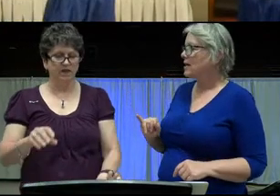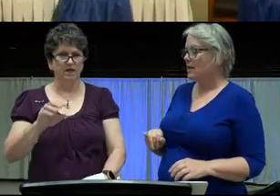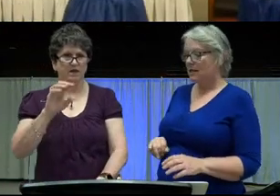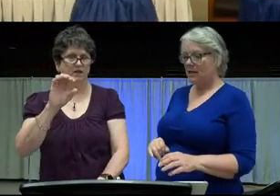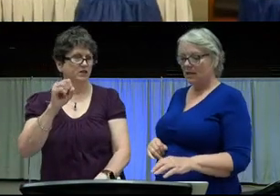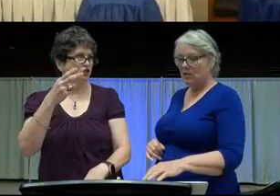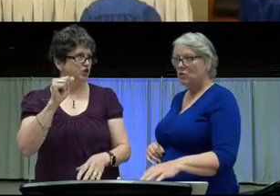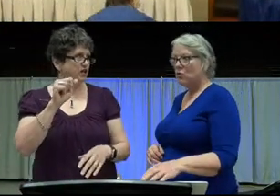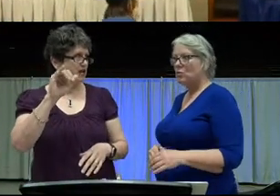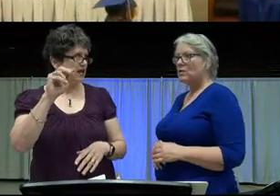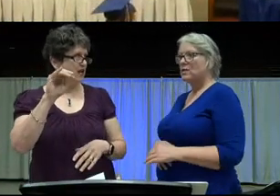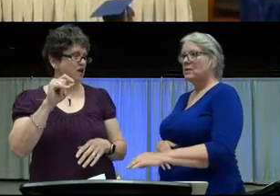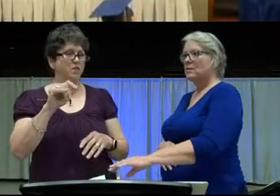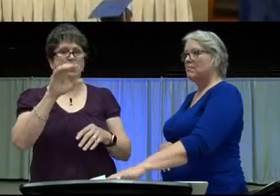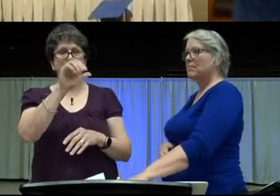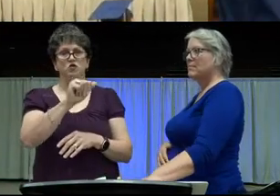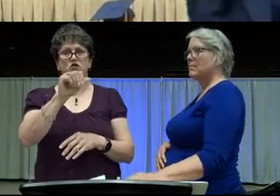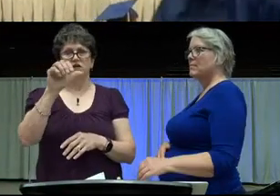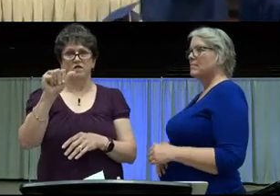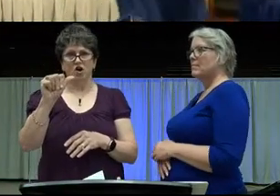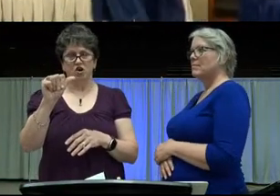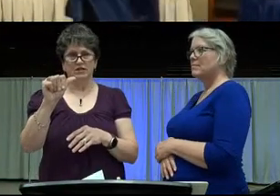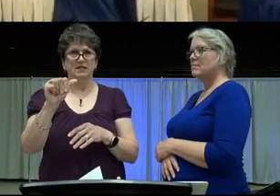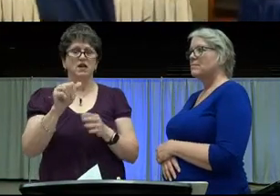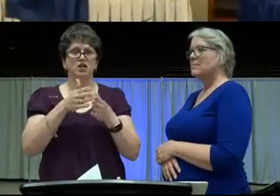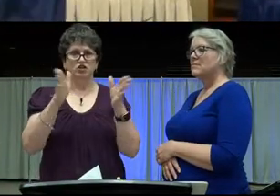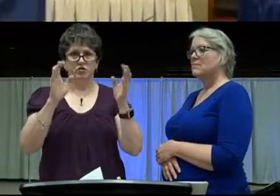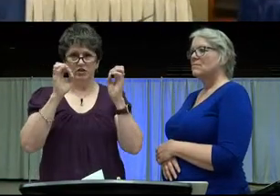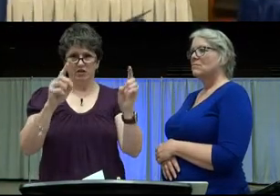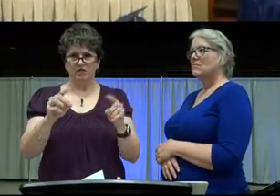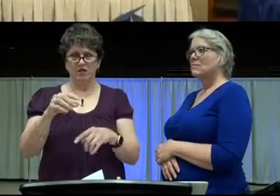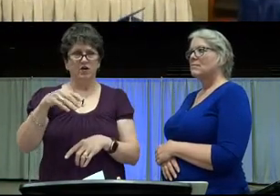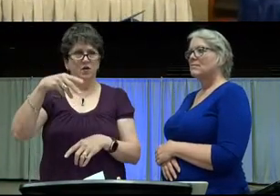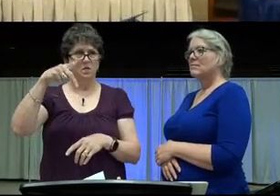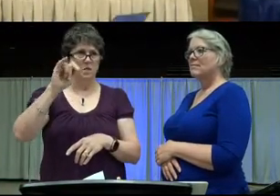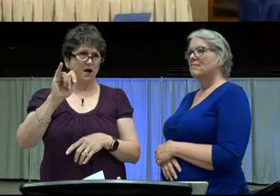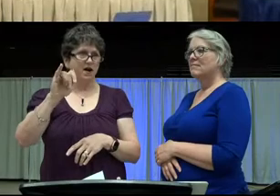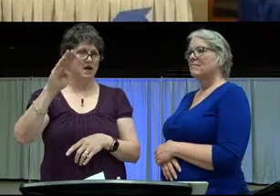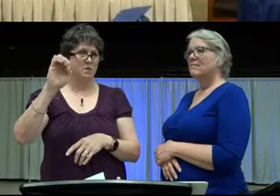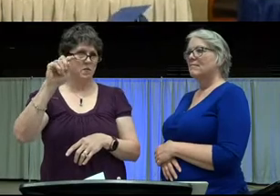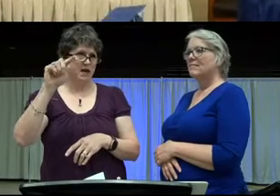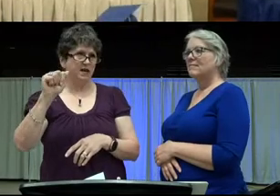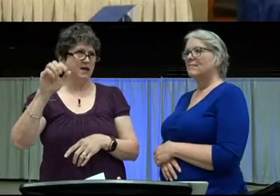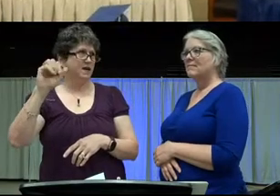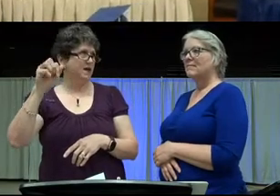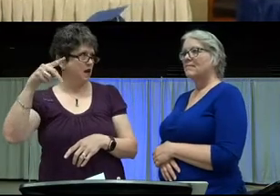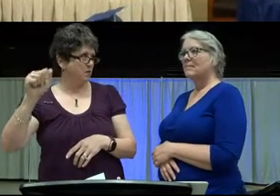Charmaine Ingham, Associate of Arts, General Education, Phi Theta Kappa.